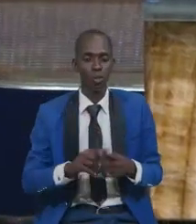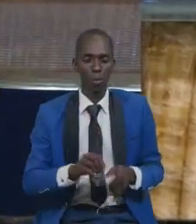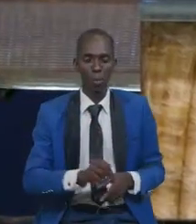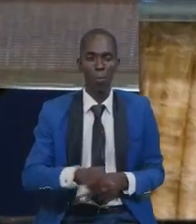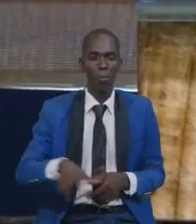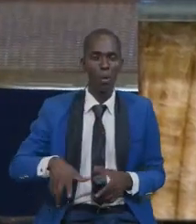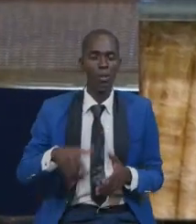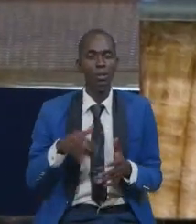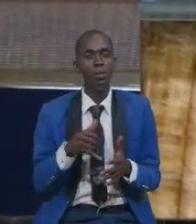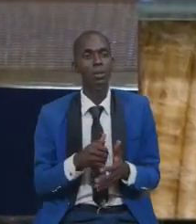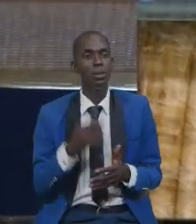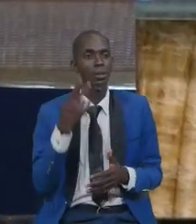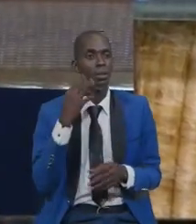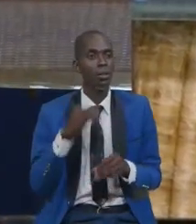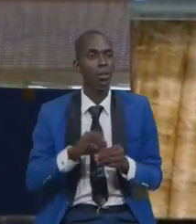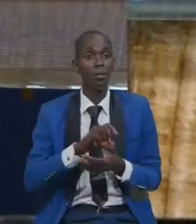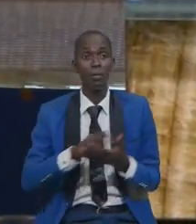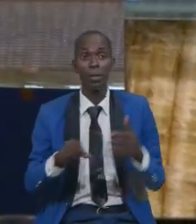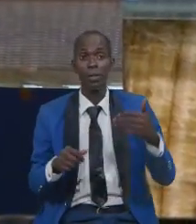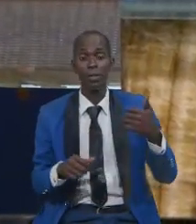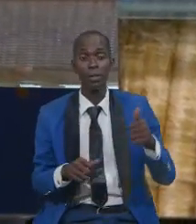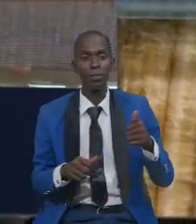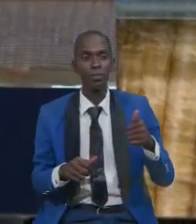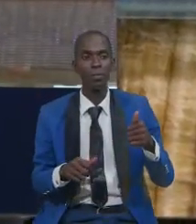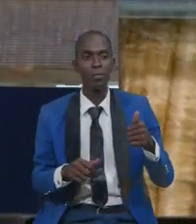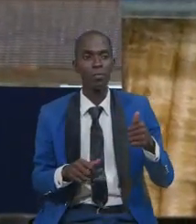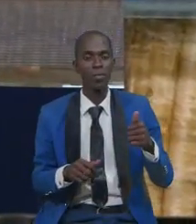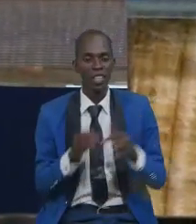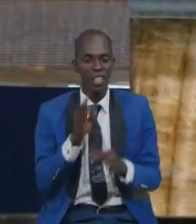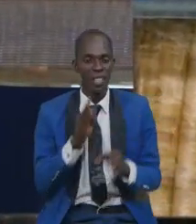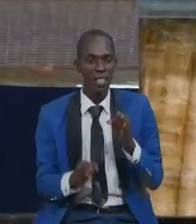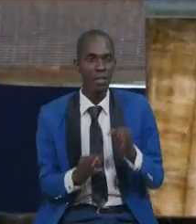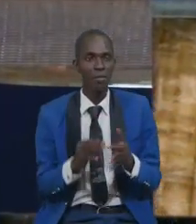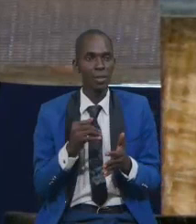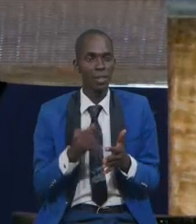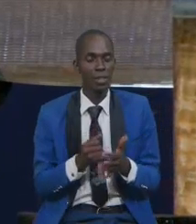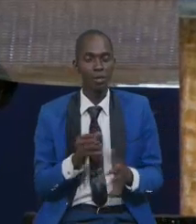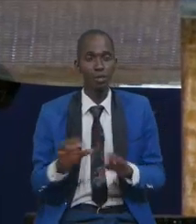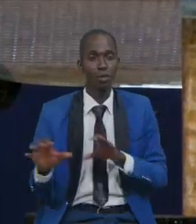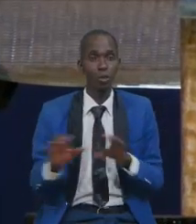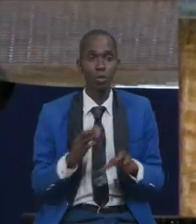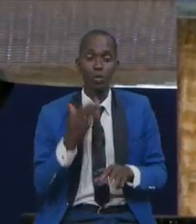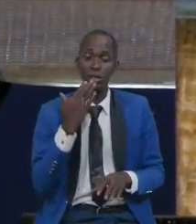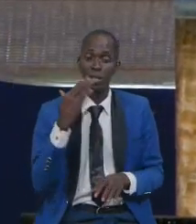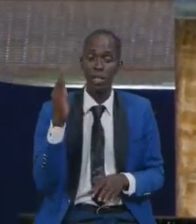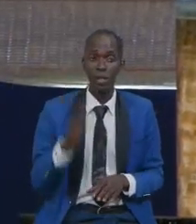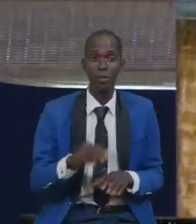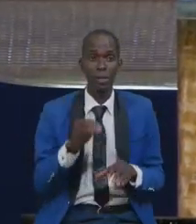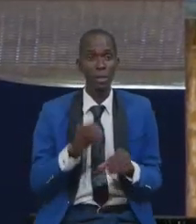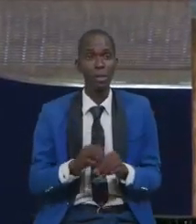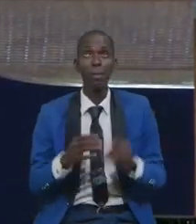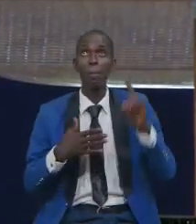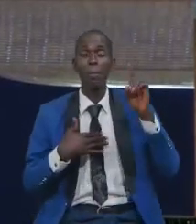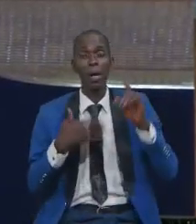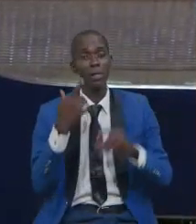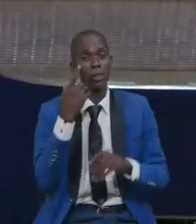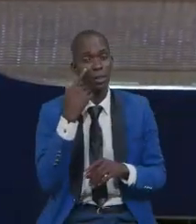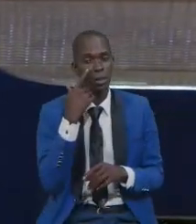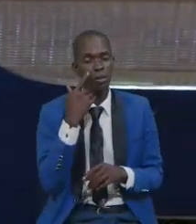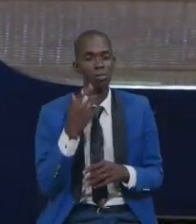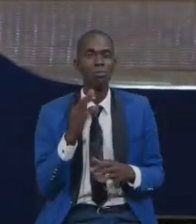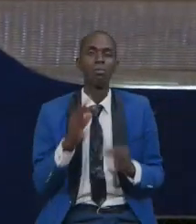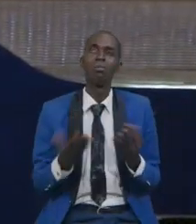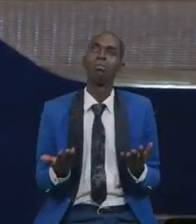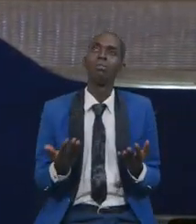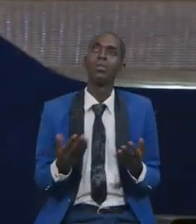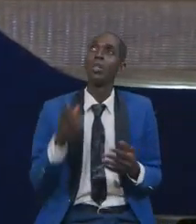at verse 10. It says, if he do evil in my sight. If he says, God has